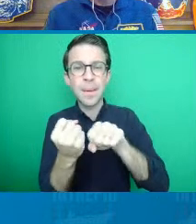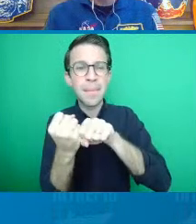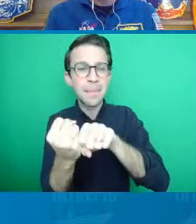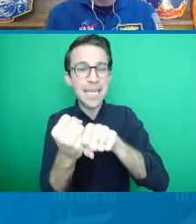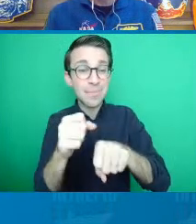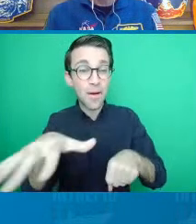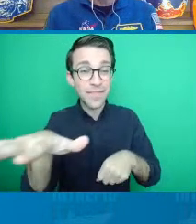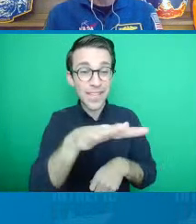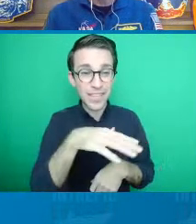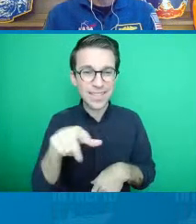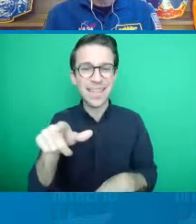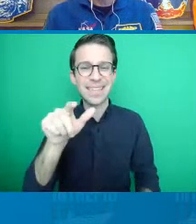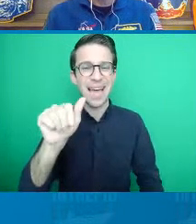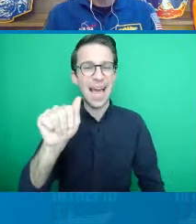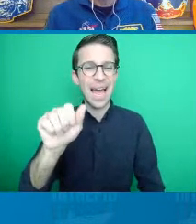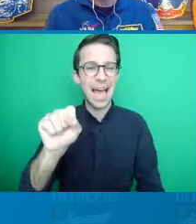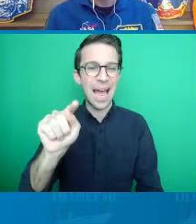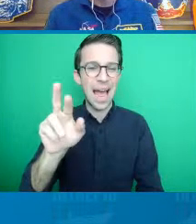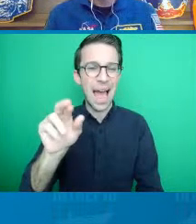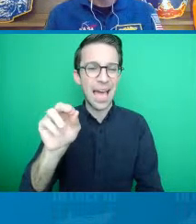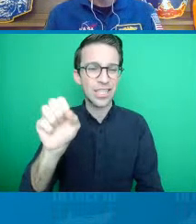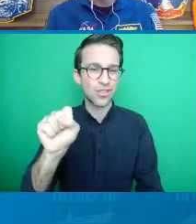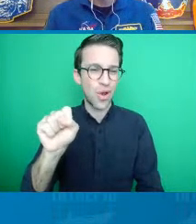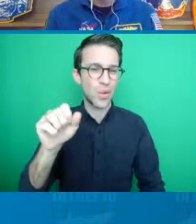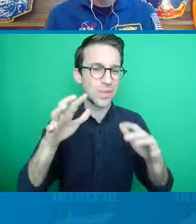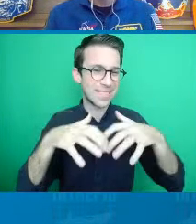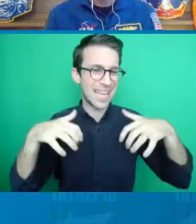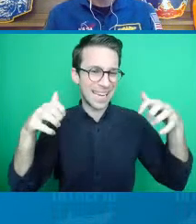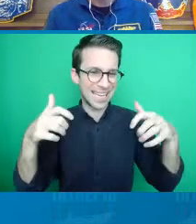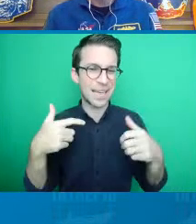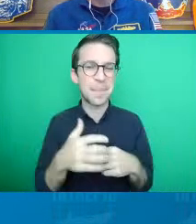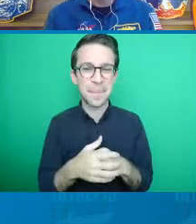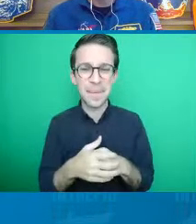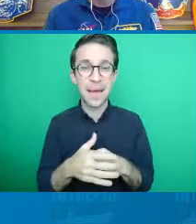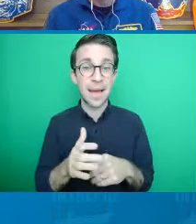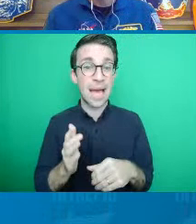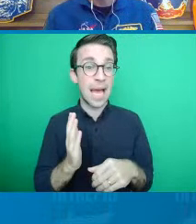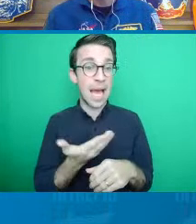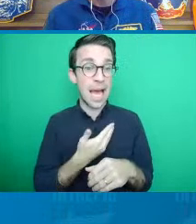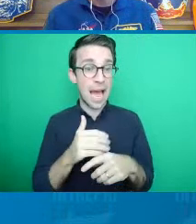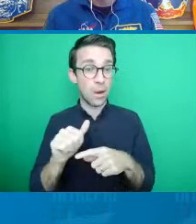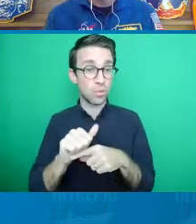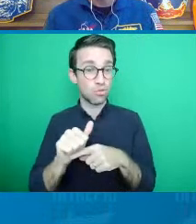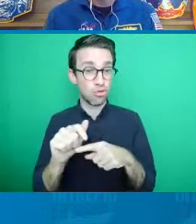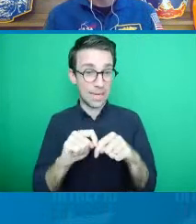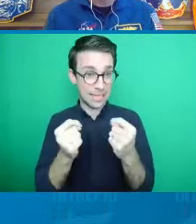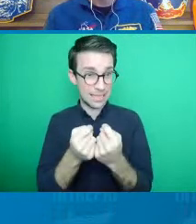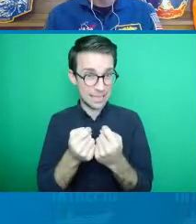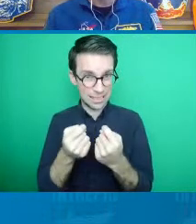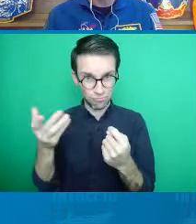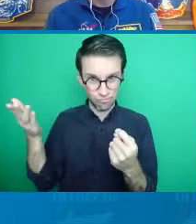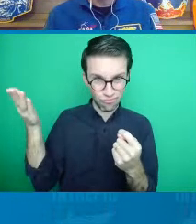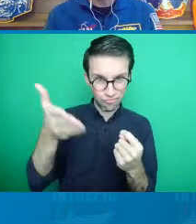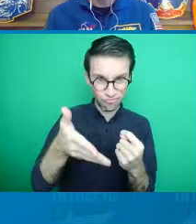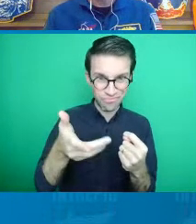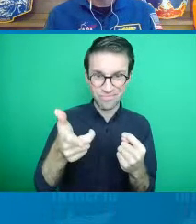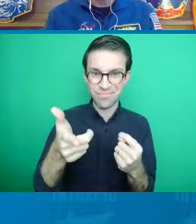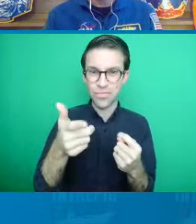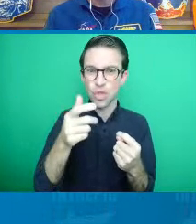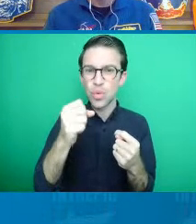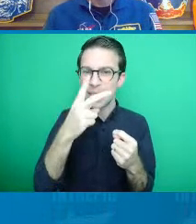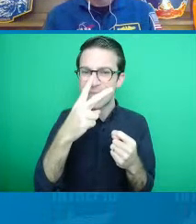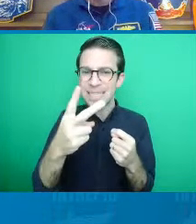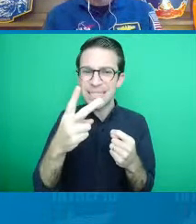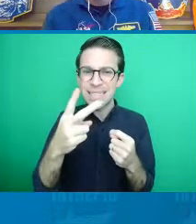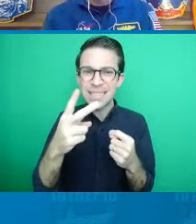that's the Astros stadium. We invited a couple of the Astros up, but we really invited our training team out to be a part of that picture. And that's the group you see in the back